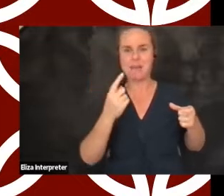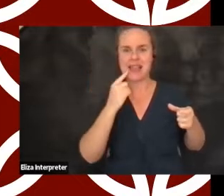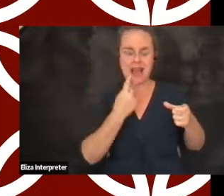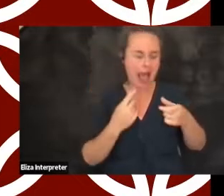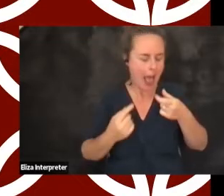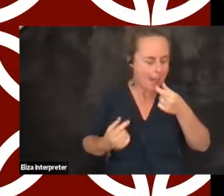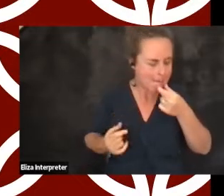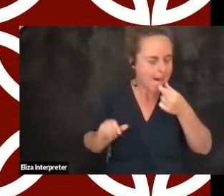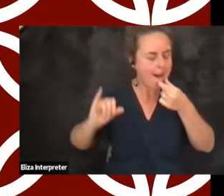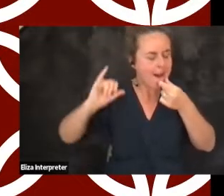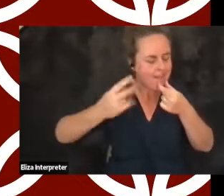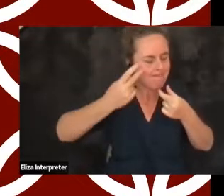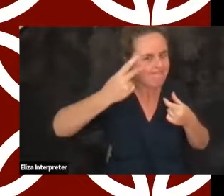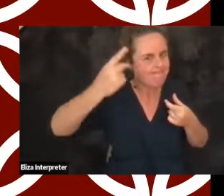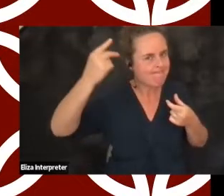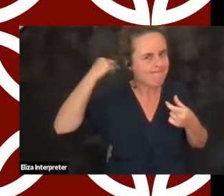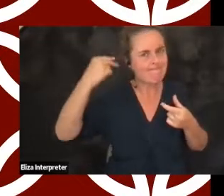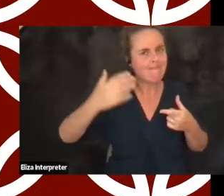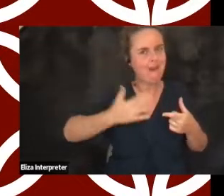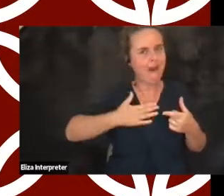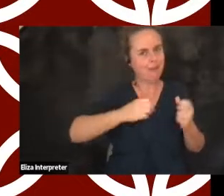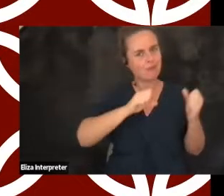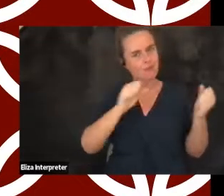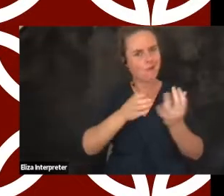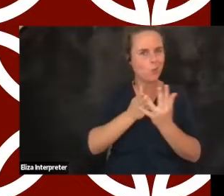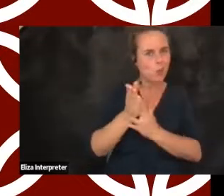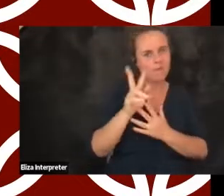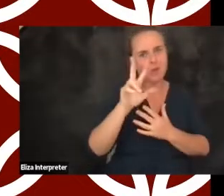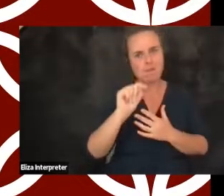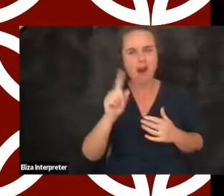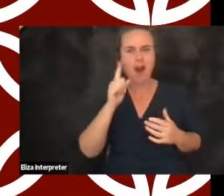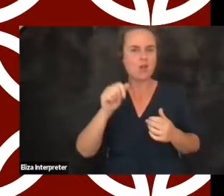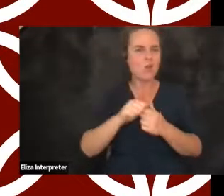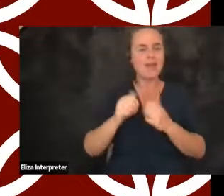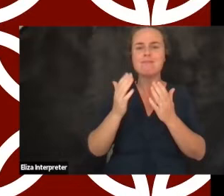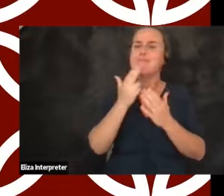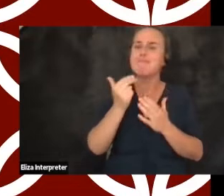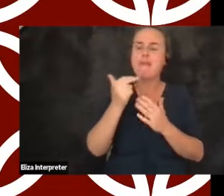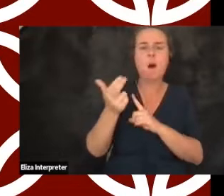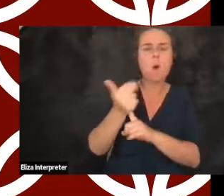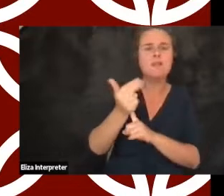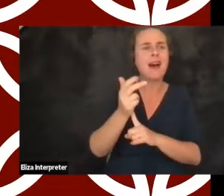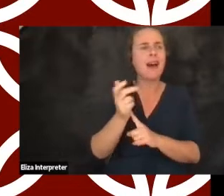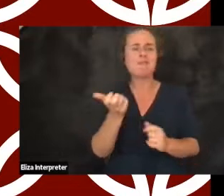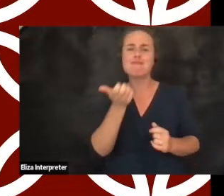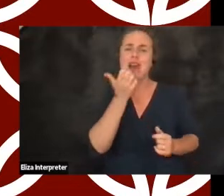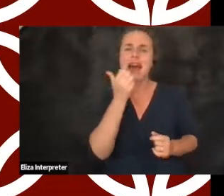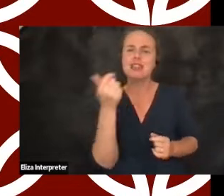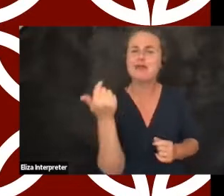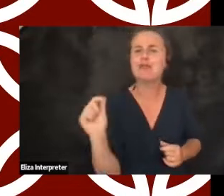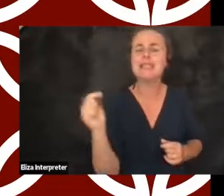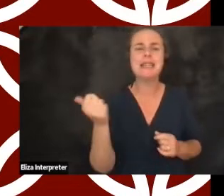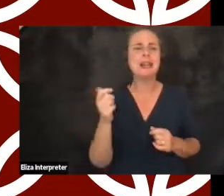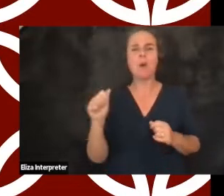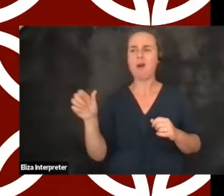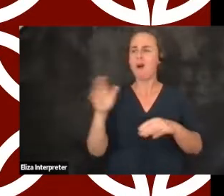in sort of roadside hotels with very green grass and porch swings, and